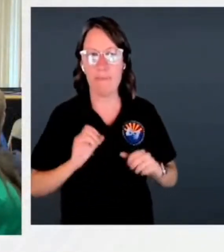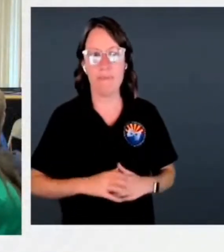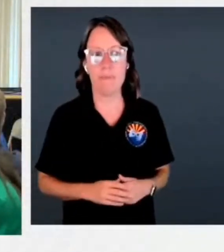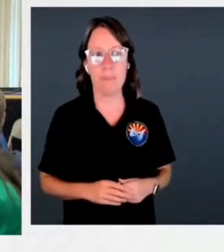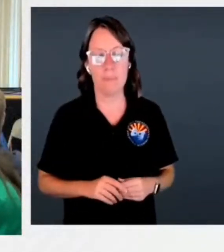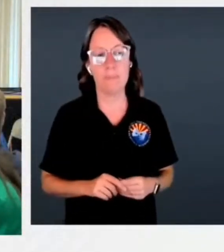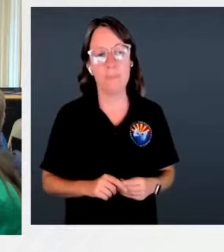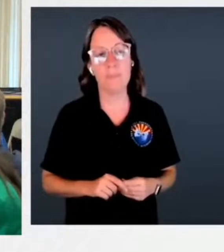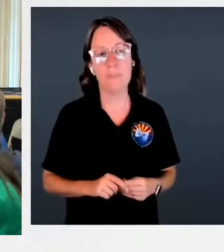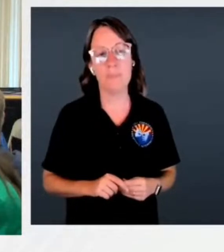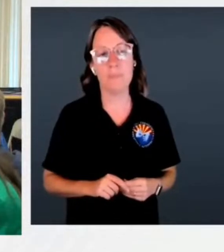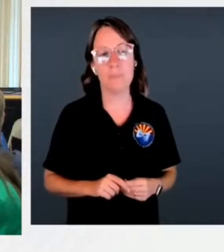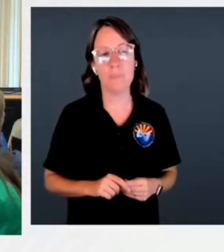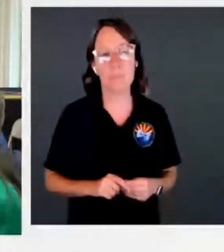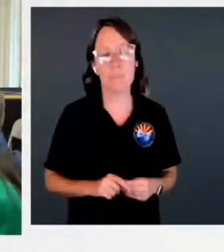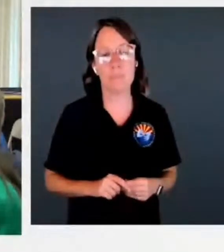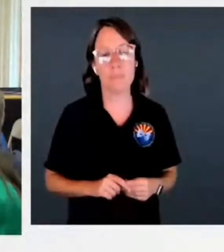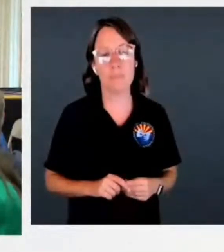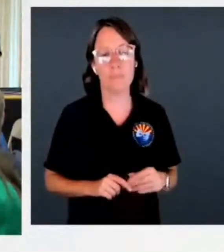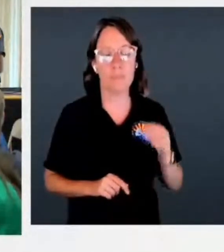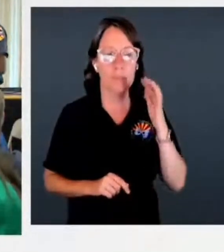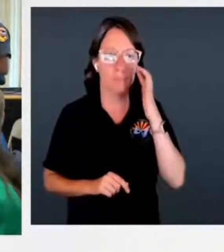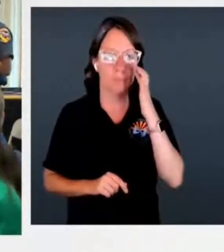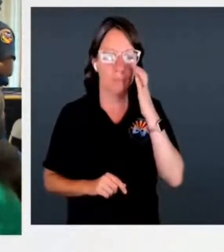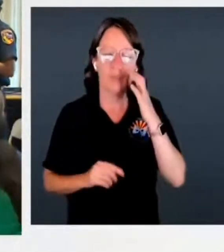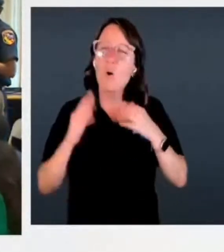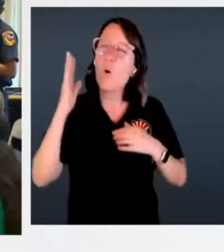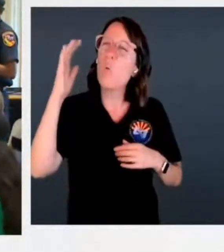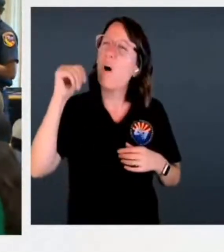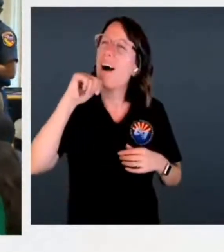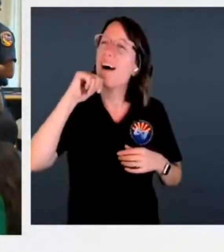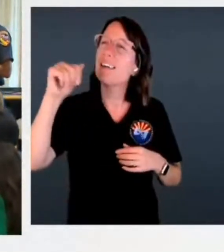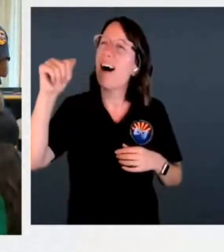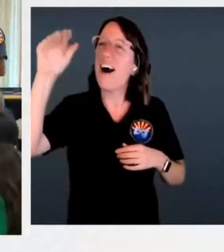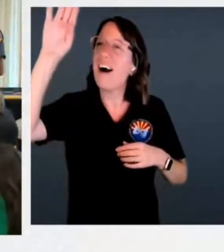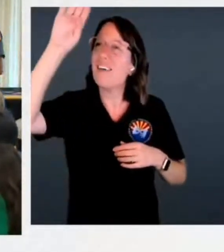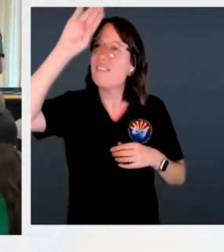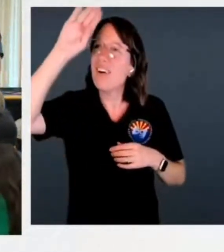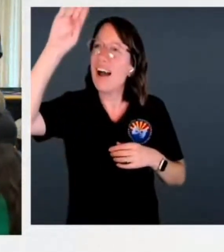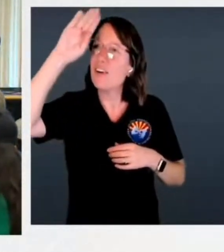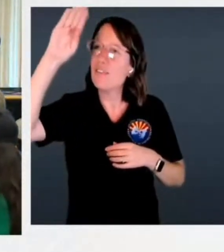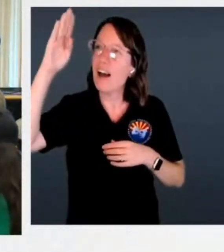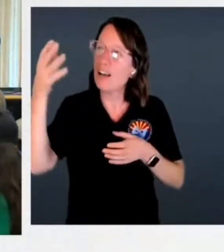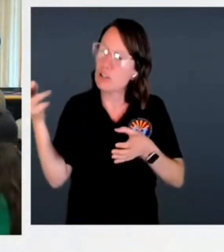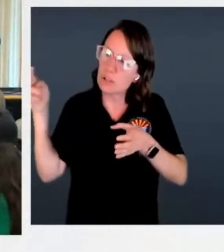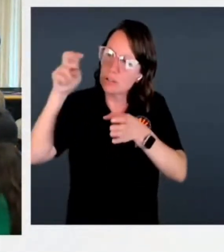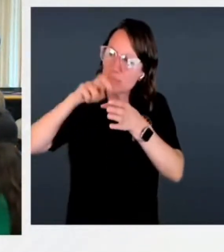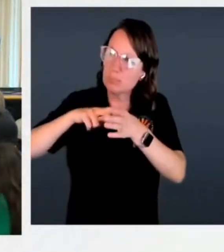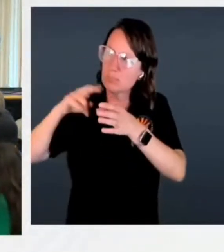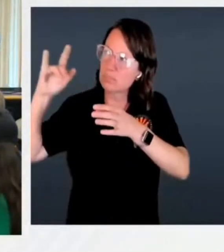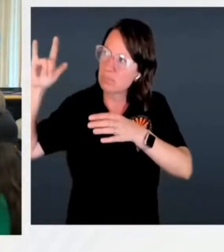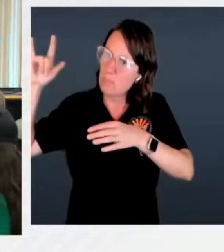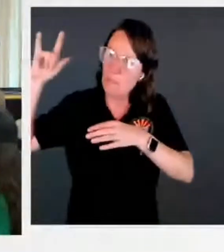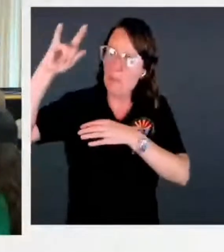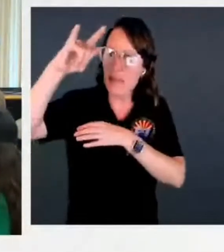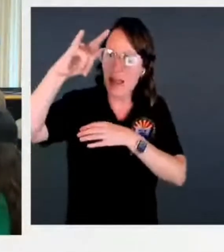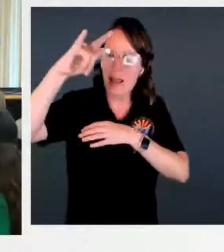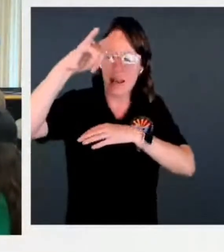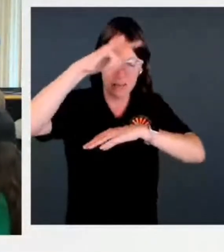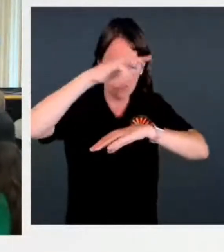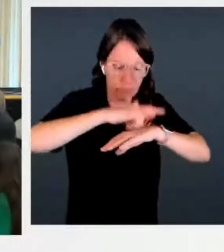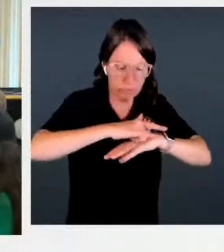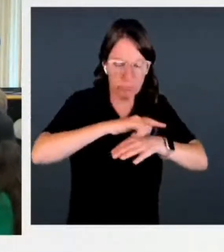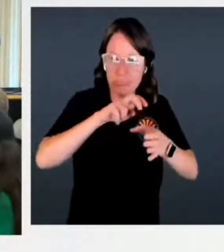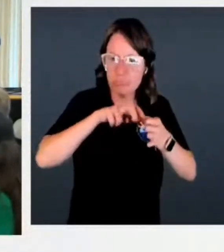Sorry? Flying crews in. Oh, we actually, when we first got here, we did fly crews in. We flew crews into